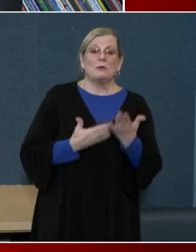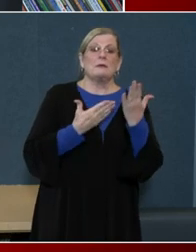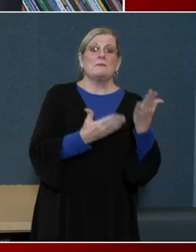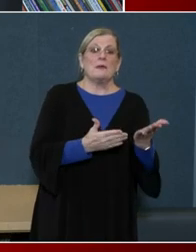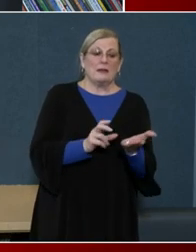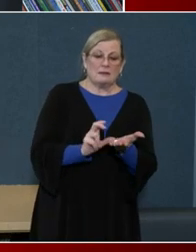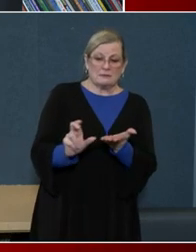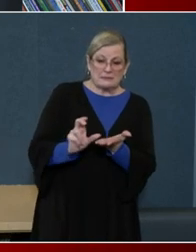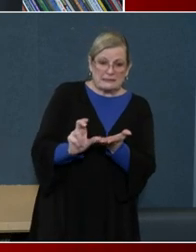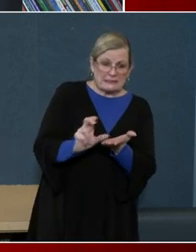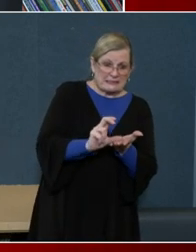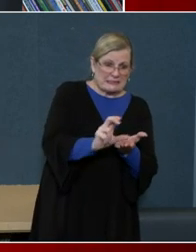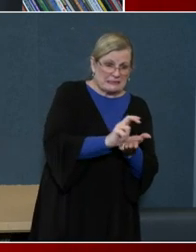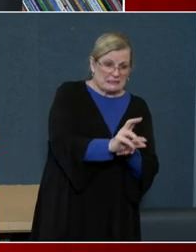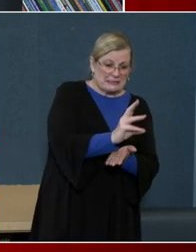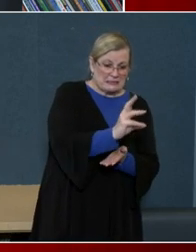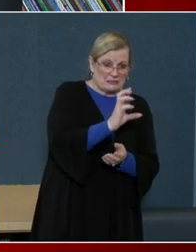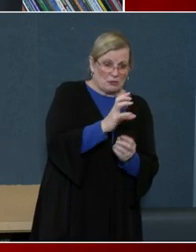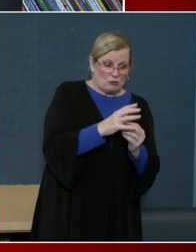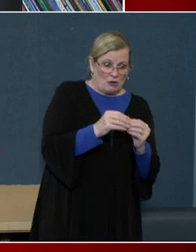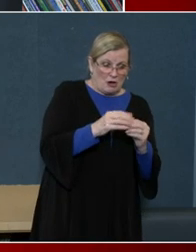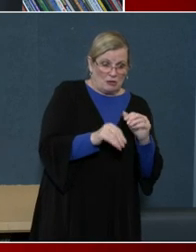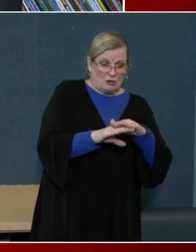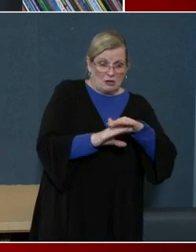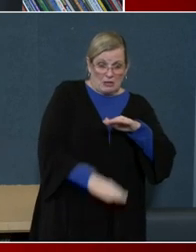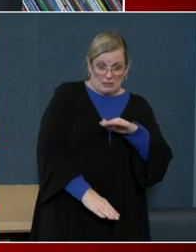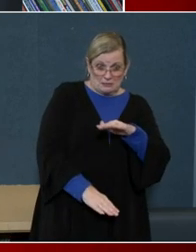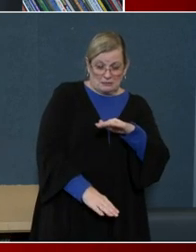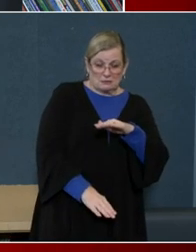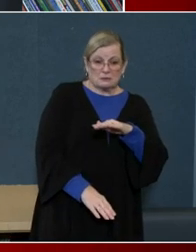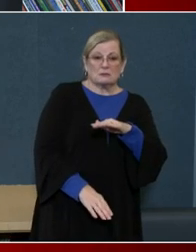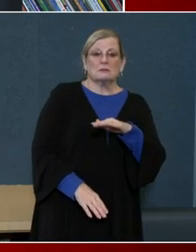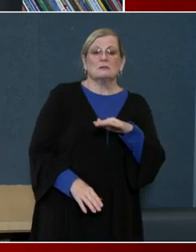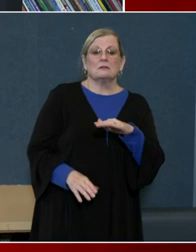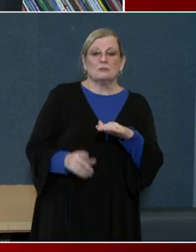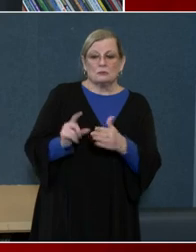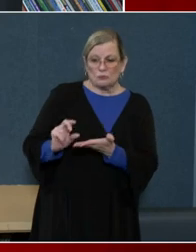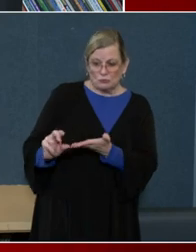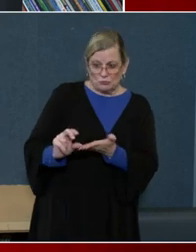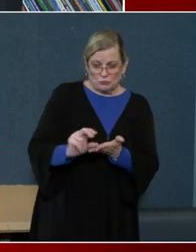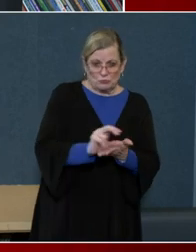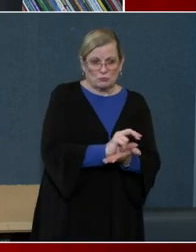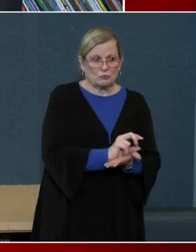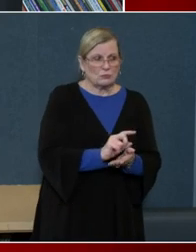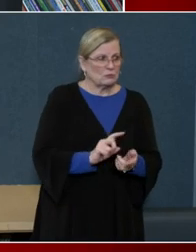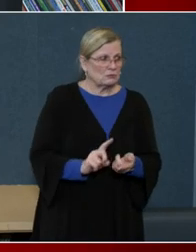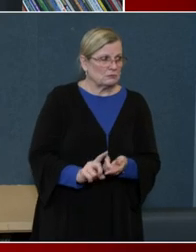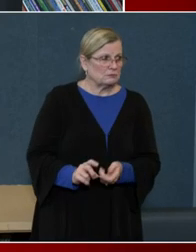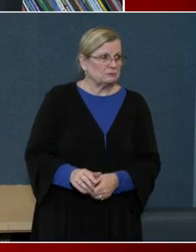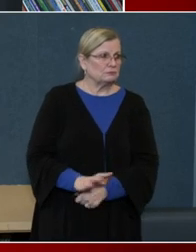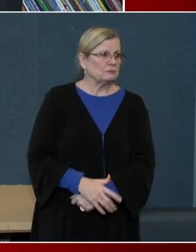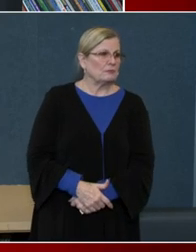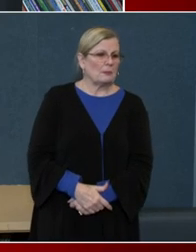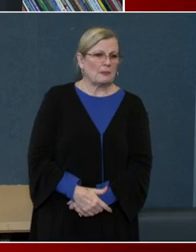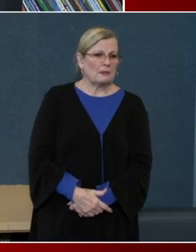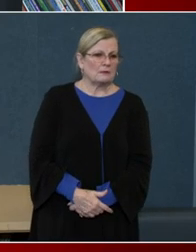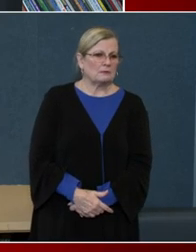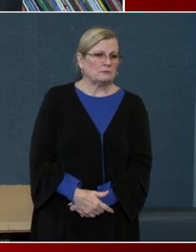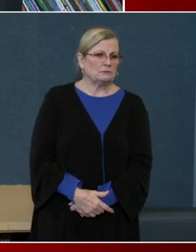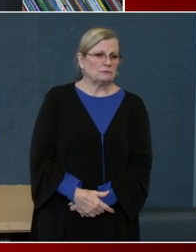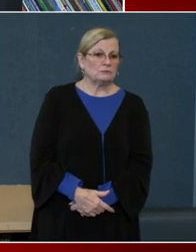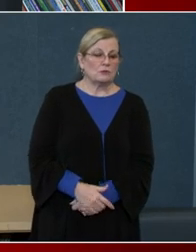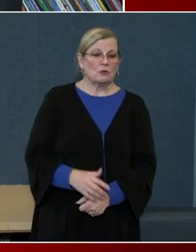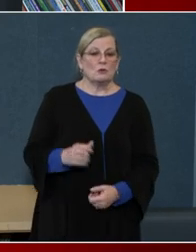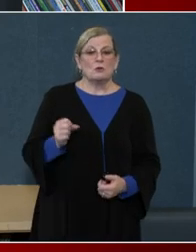have a provision that says that a landlord can't go to landlord-tenant court for amounts under $600, to evict